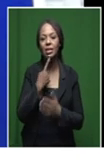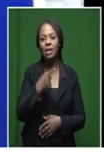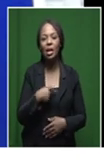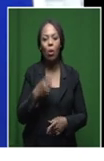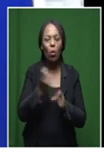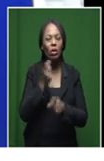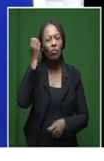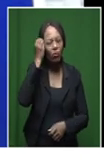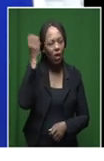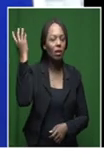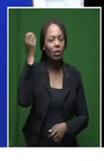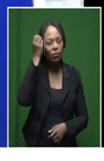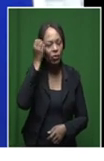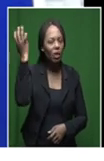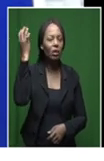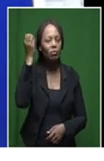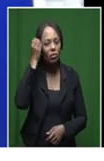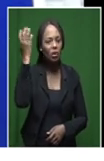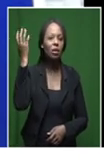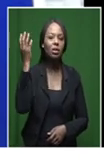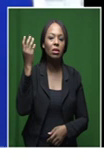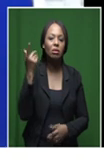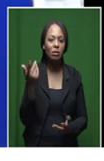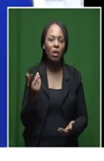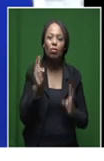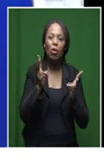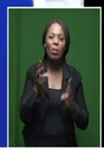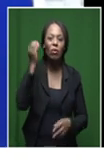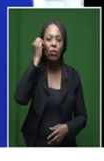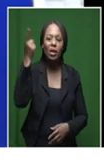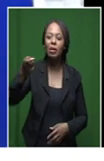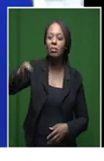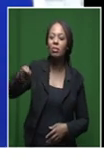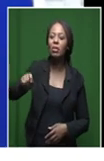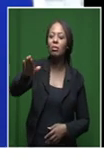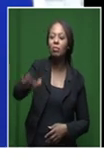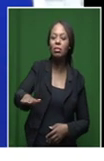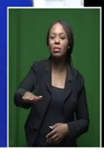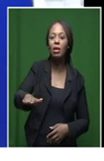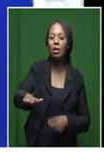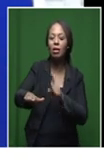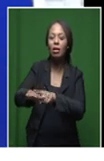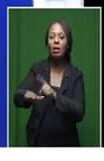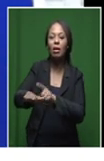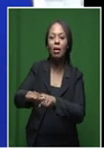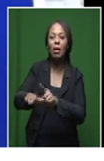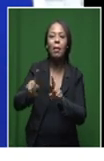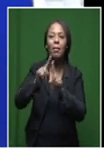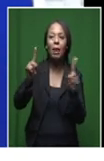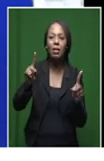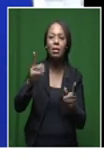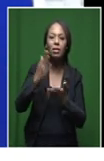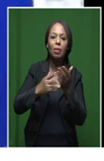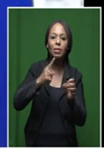they're losing their memory. It's normal to forget, where you put your keys, but you do eventually remember that you put them, on top